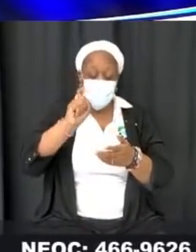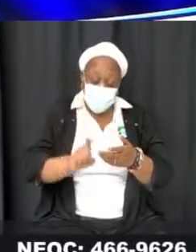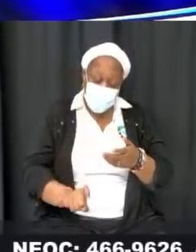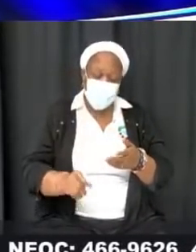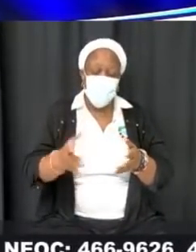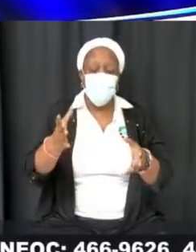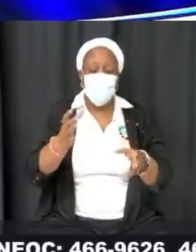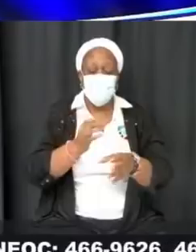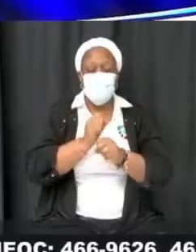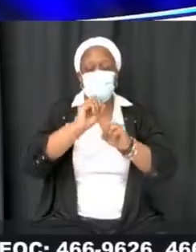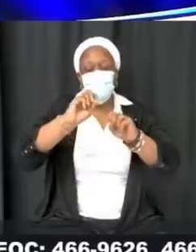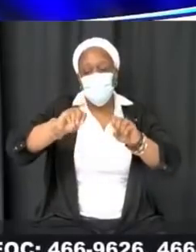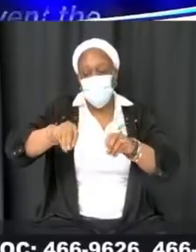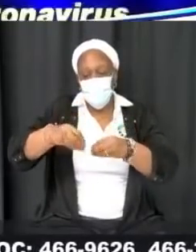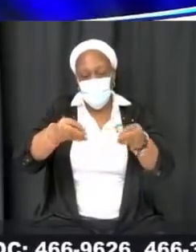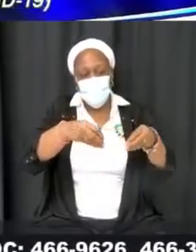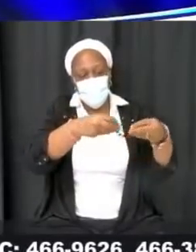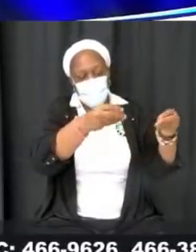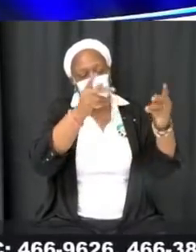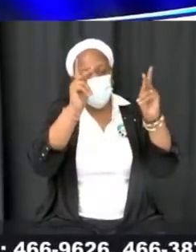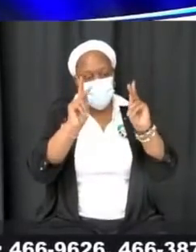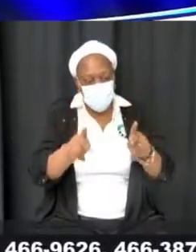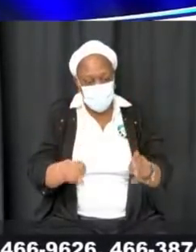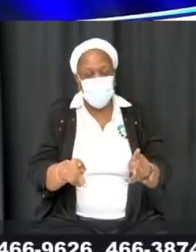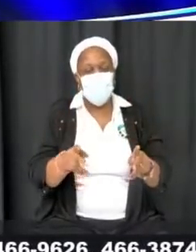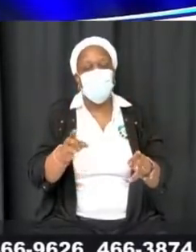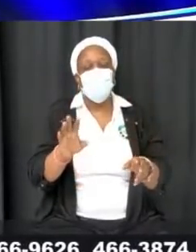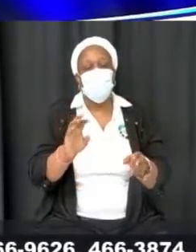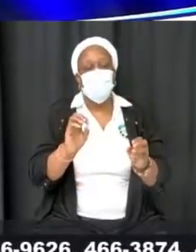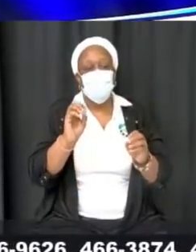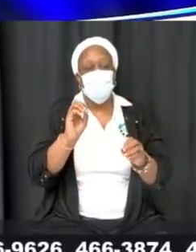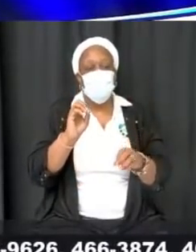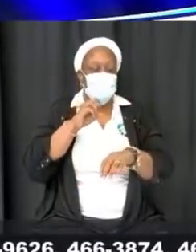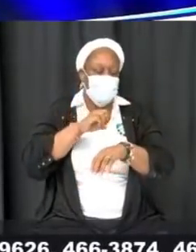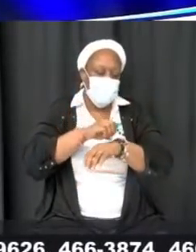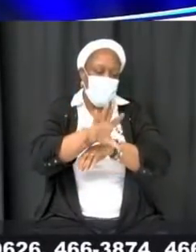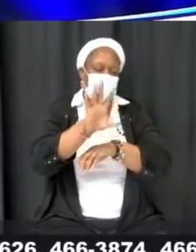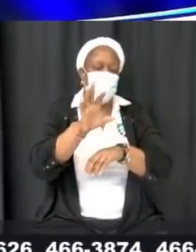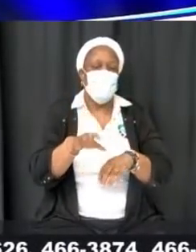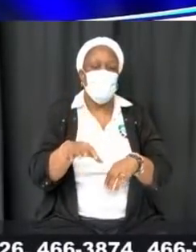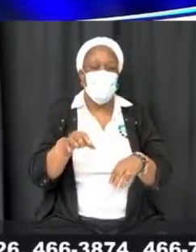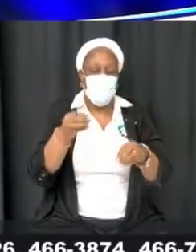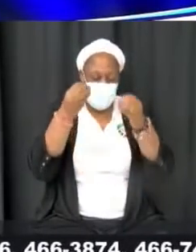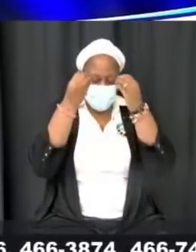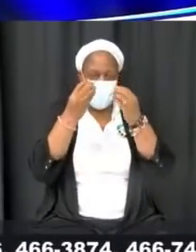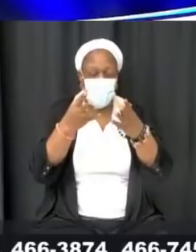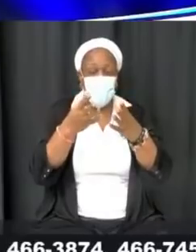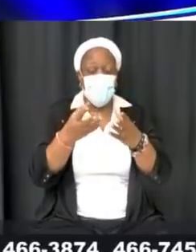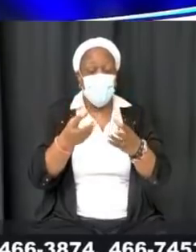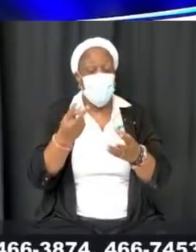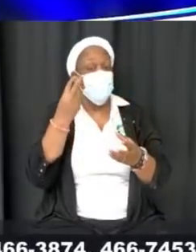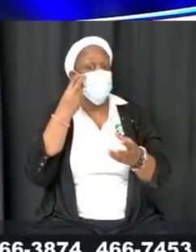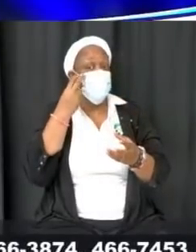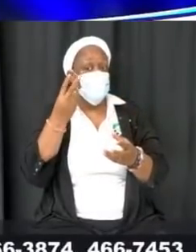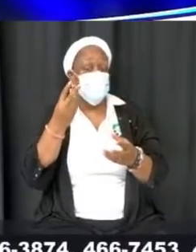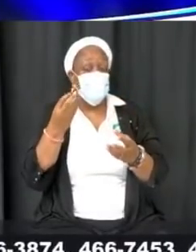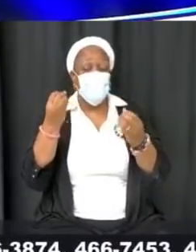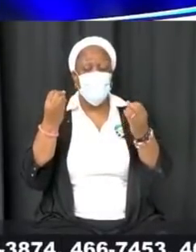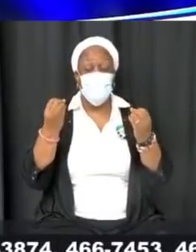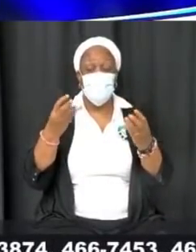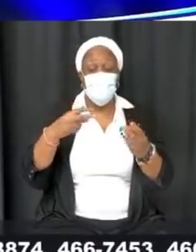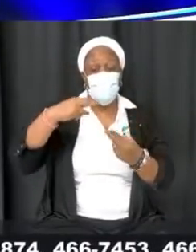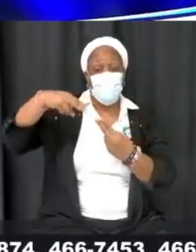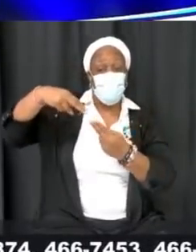therefore, we have the hurricane season, which we are in. And already we are seeing how active it